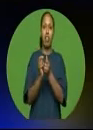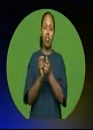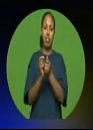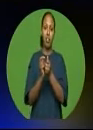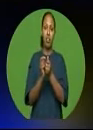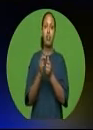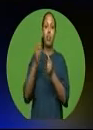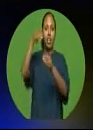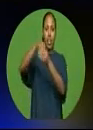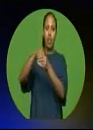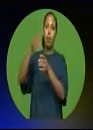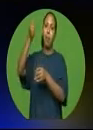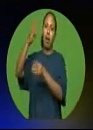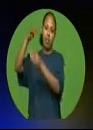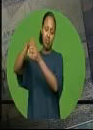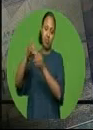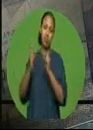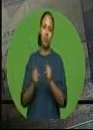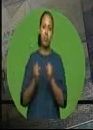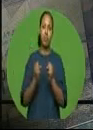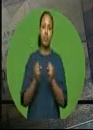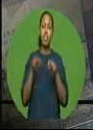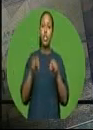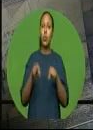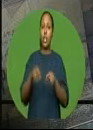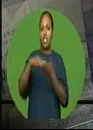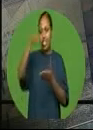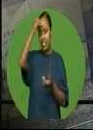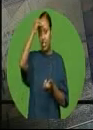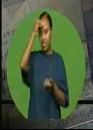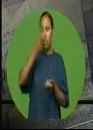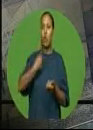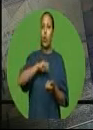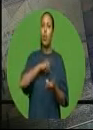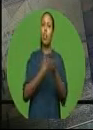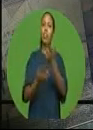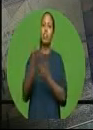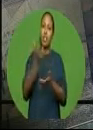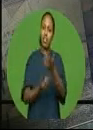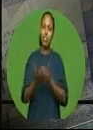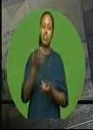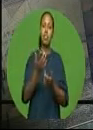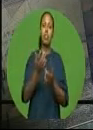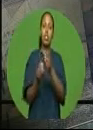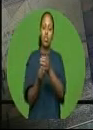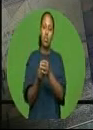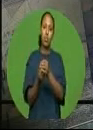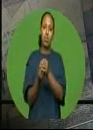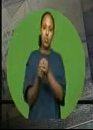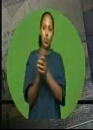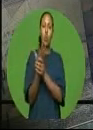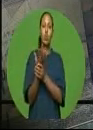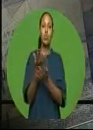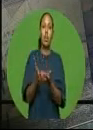accounts in a bank. In today's lesson, we will discuss source of capital